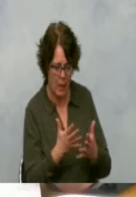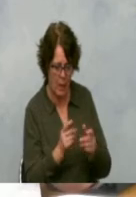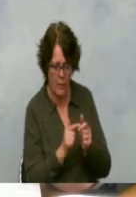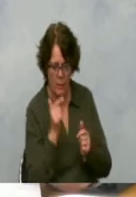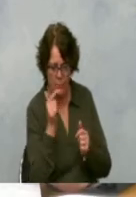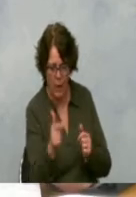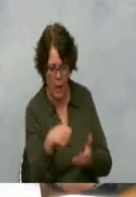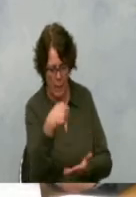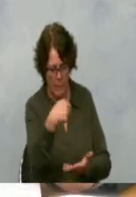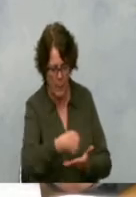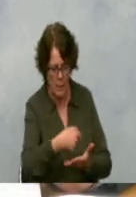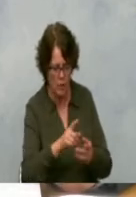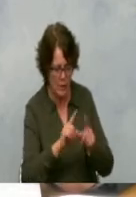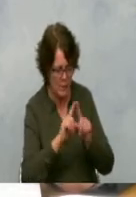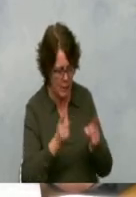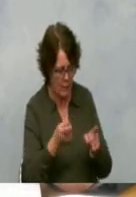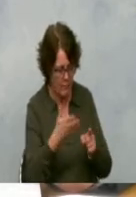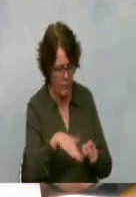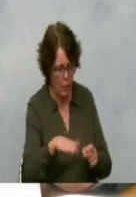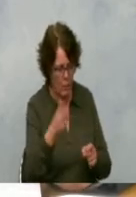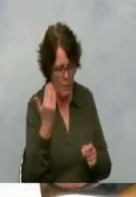been different from the ones that we've done